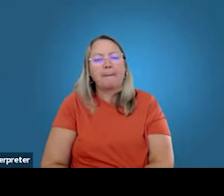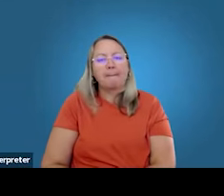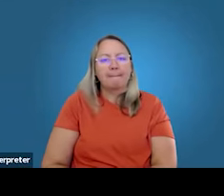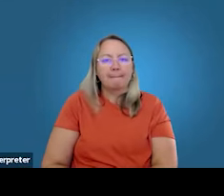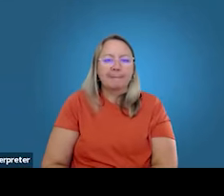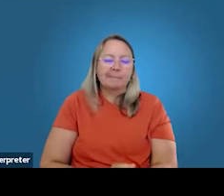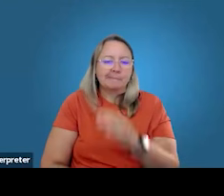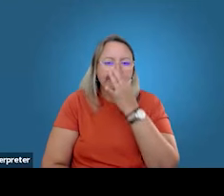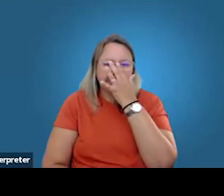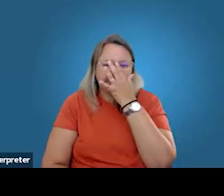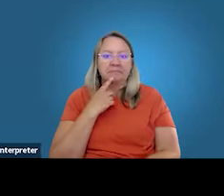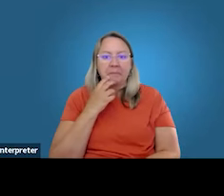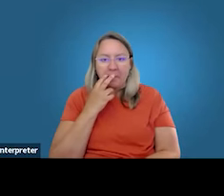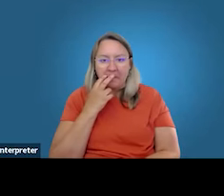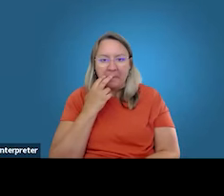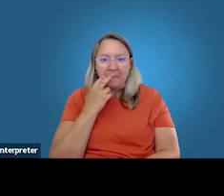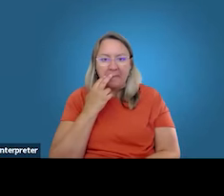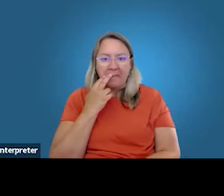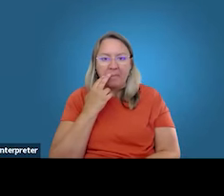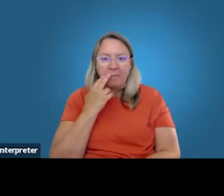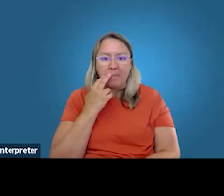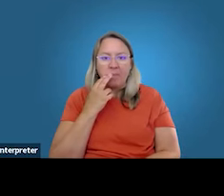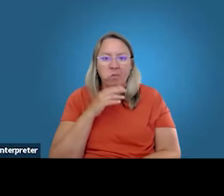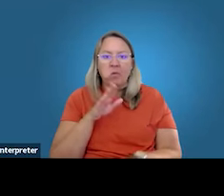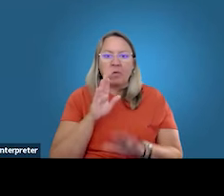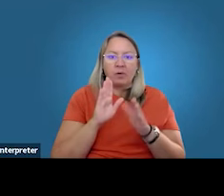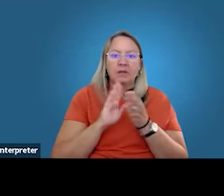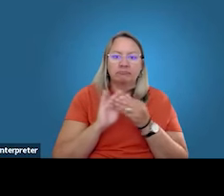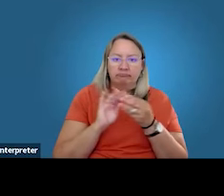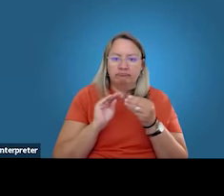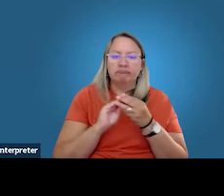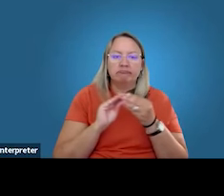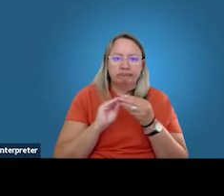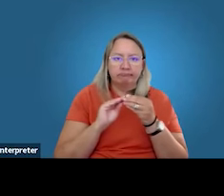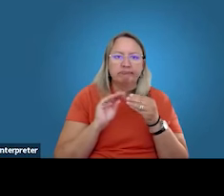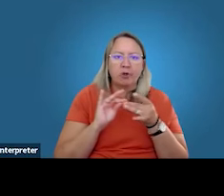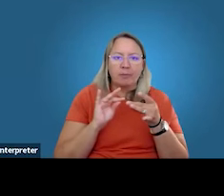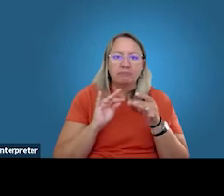and quickly comment, we can do that. Okay, so we've got some great jeopardies coming through.